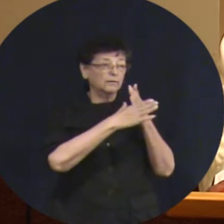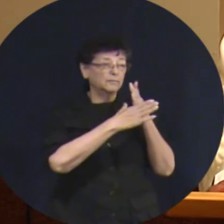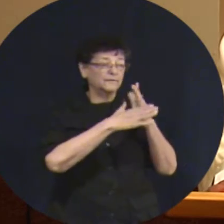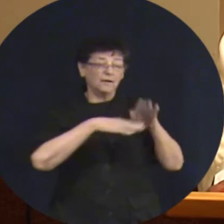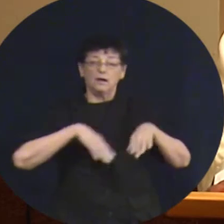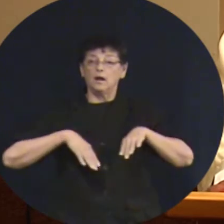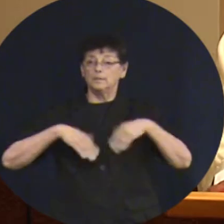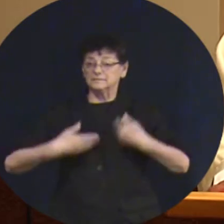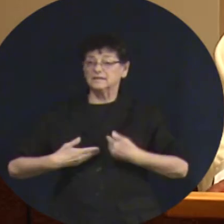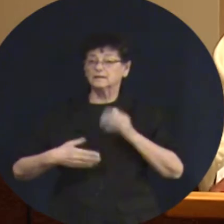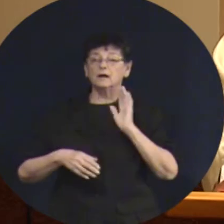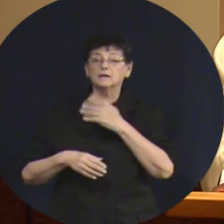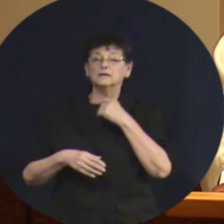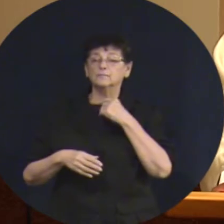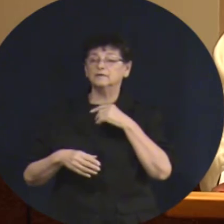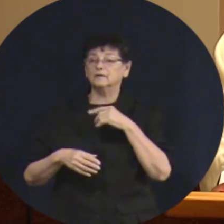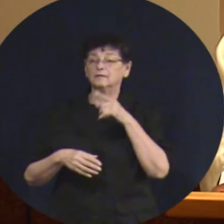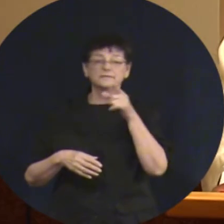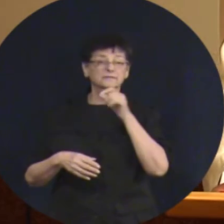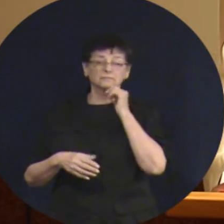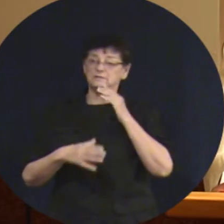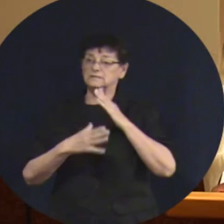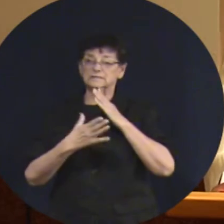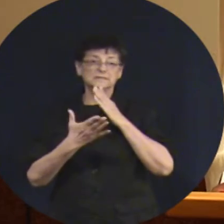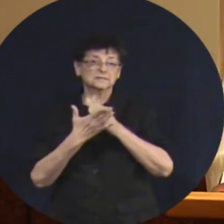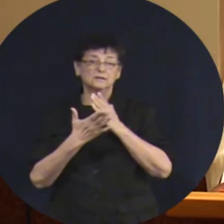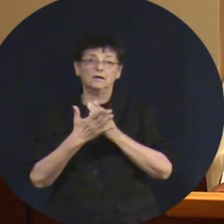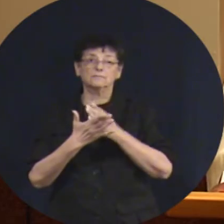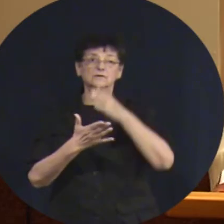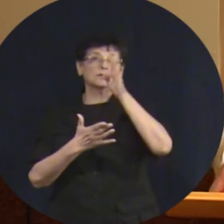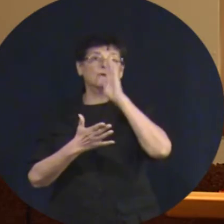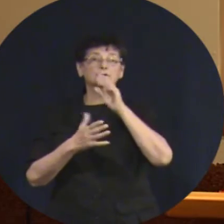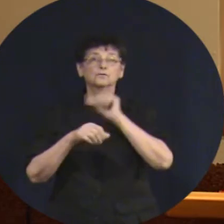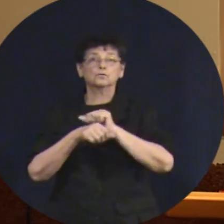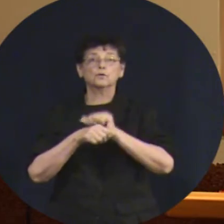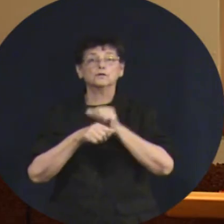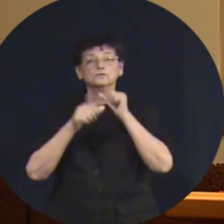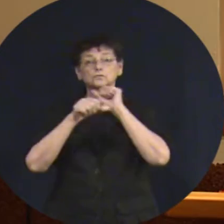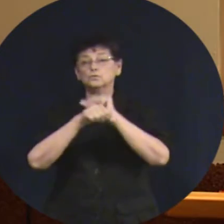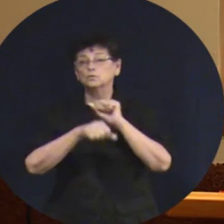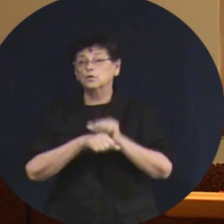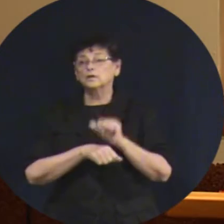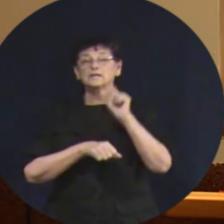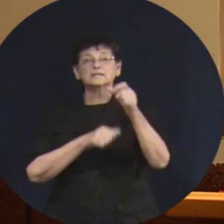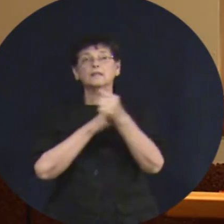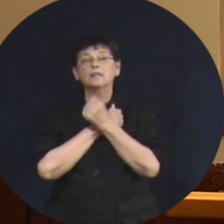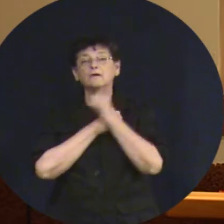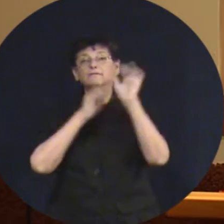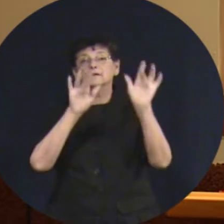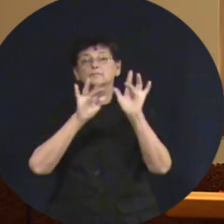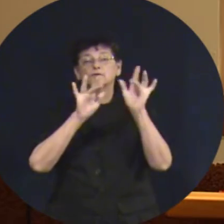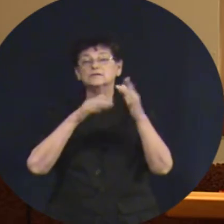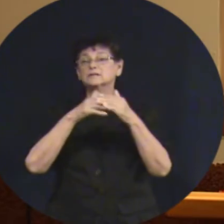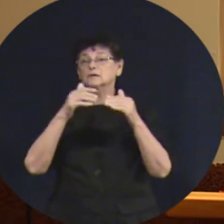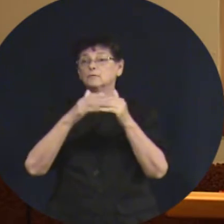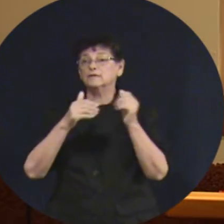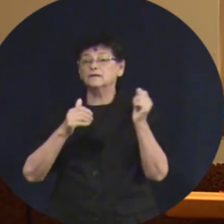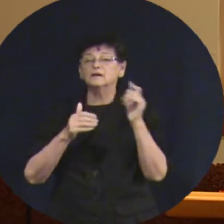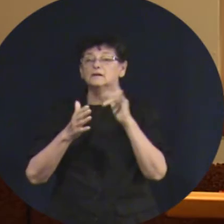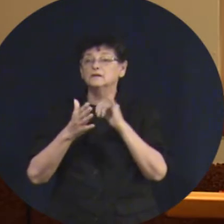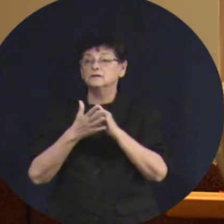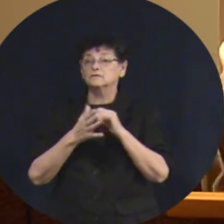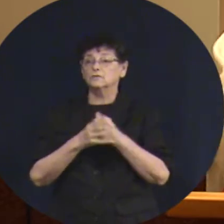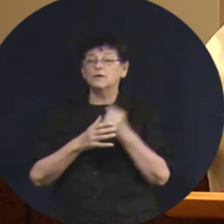upset us, but they in no way hinder God's ability to work, his ability to pivot his love and mercy and compassion in order